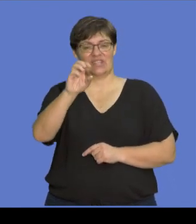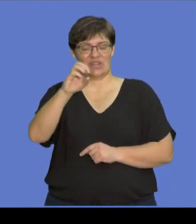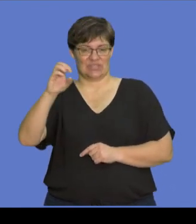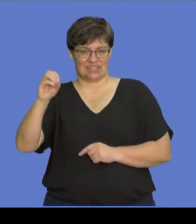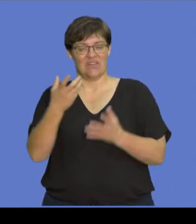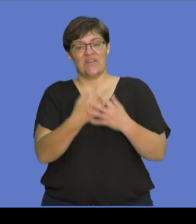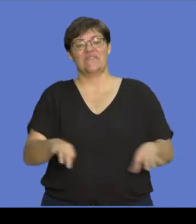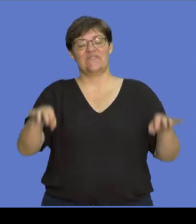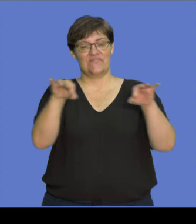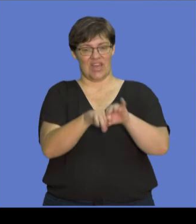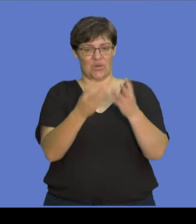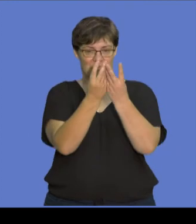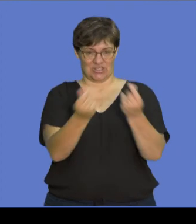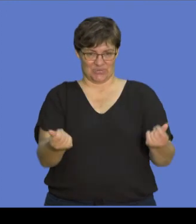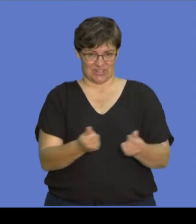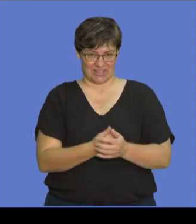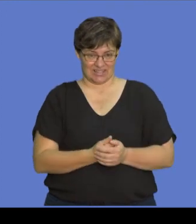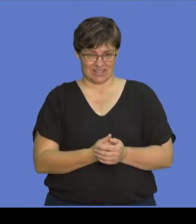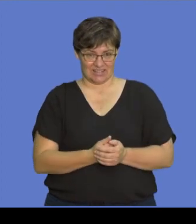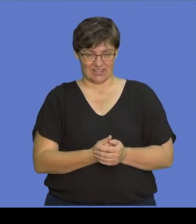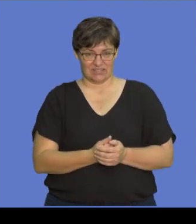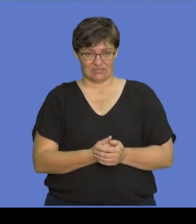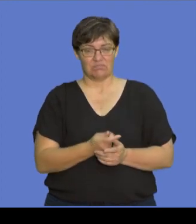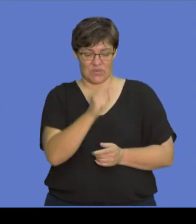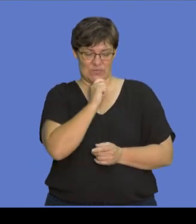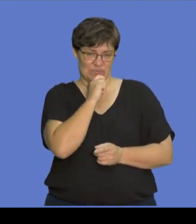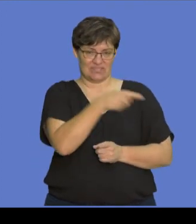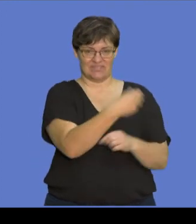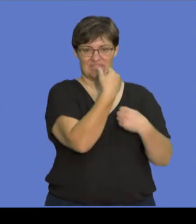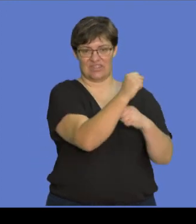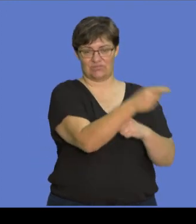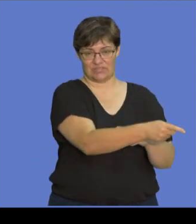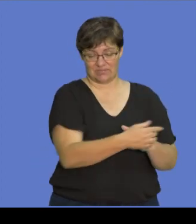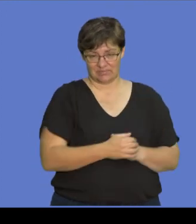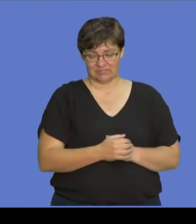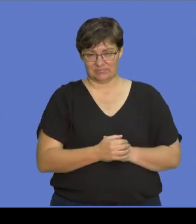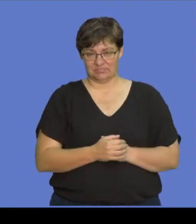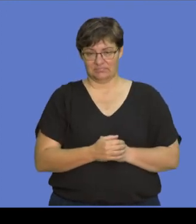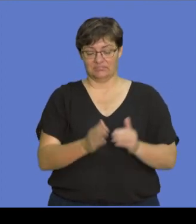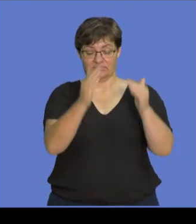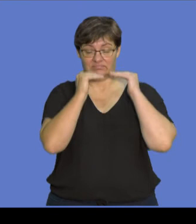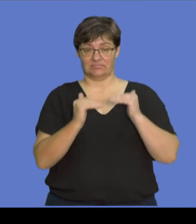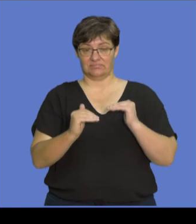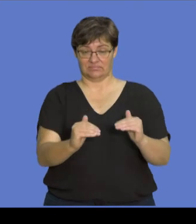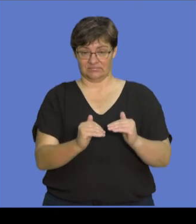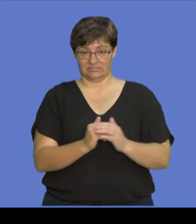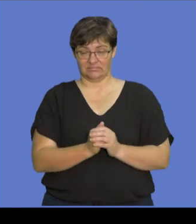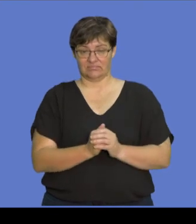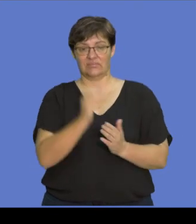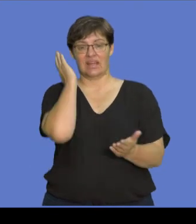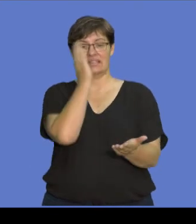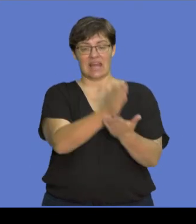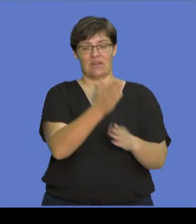930,000 rand for the value of your materials that were used. Okay, the next item that you have is